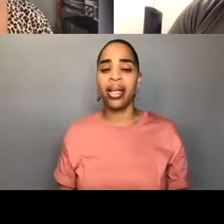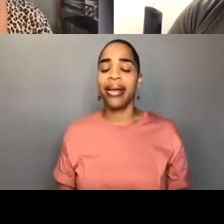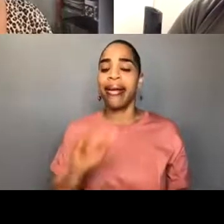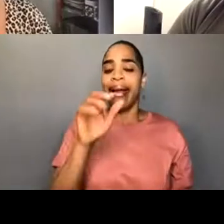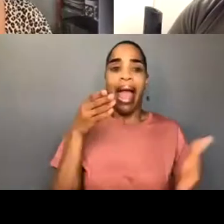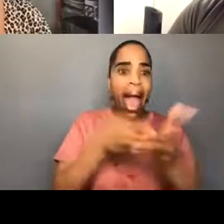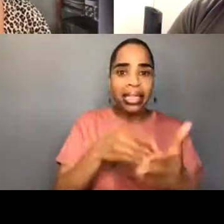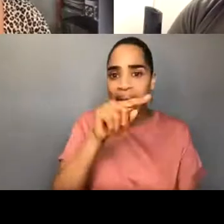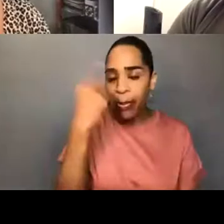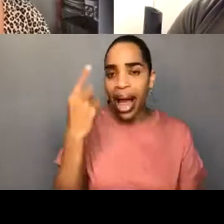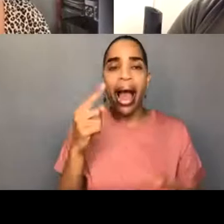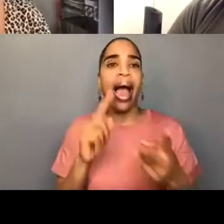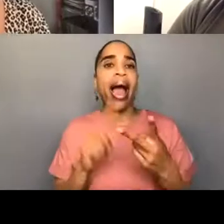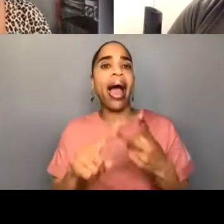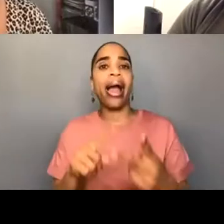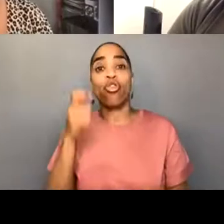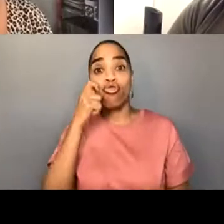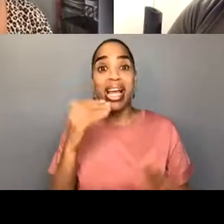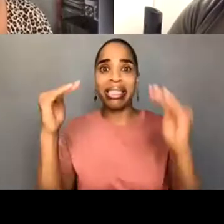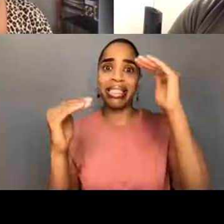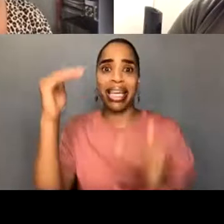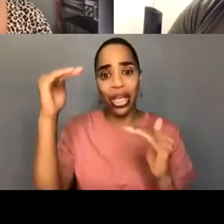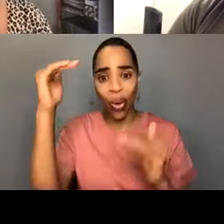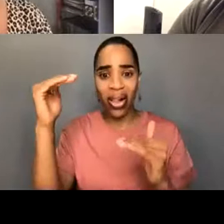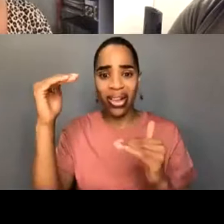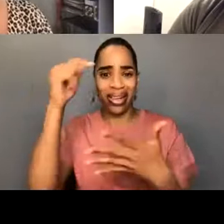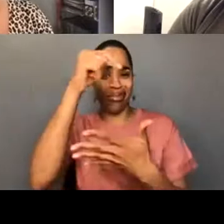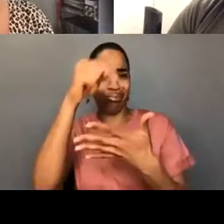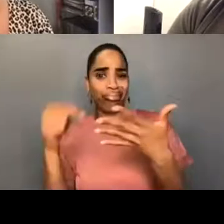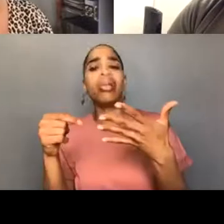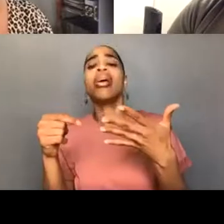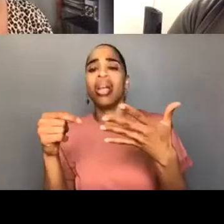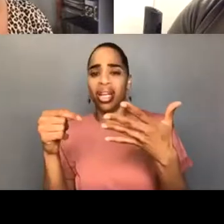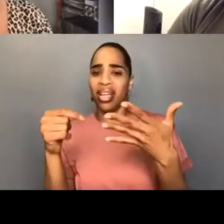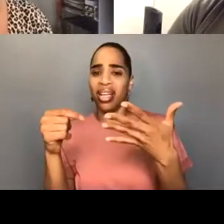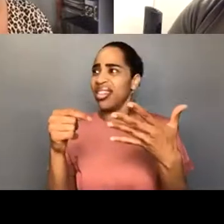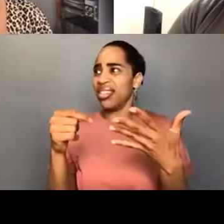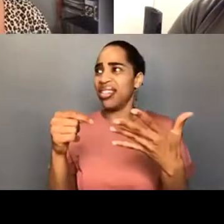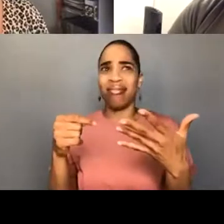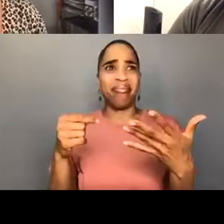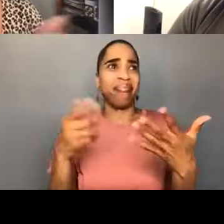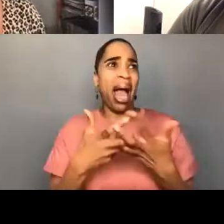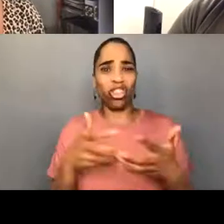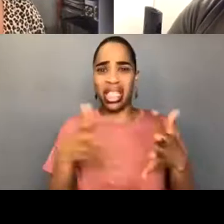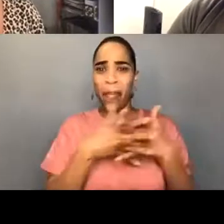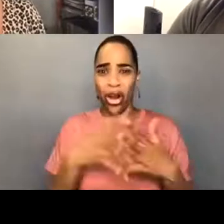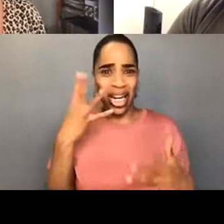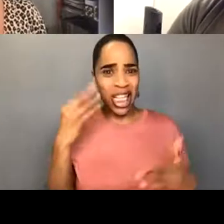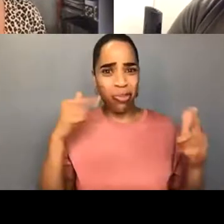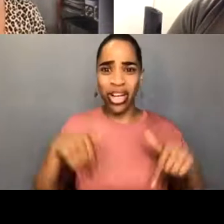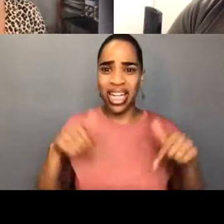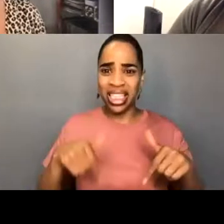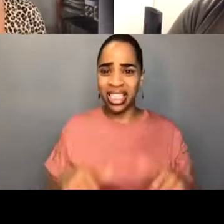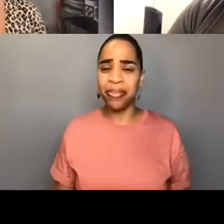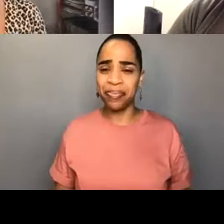anti-Blackness, racial inequality is foundational to the American experience, and there's nothing in